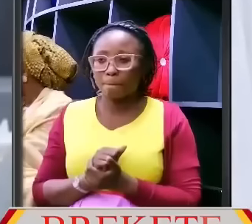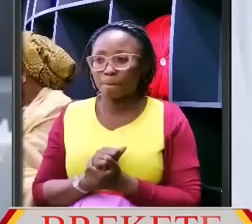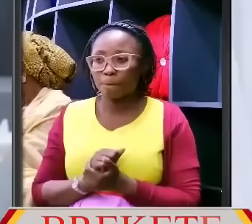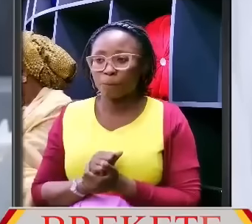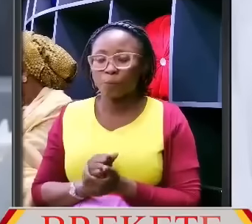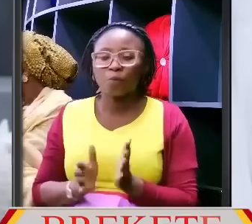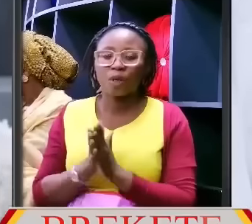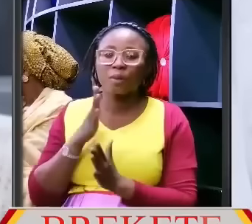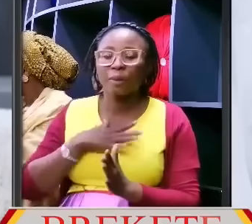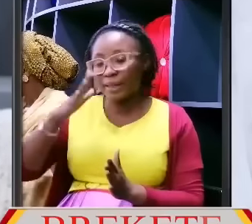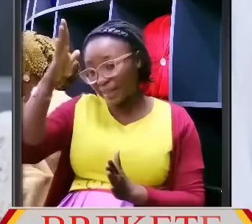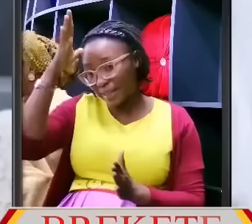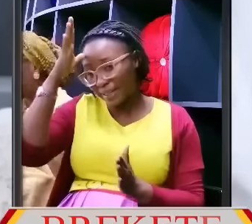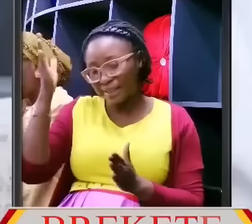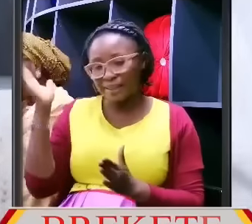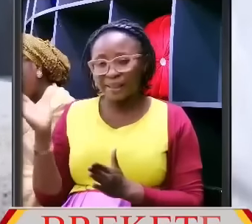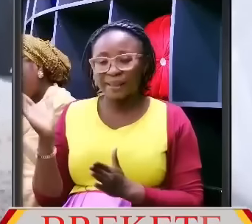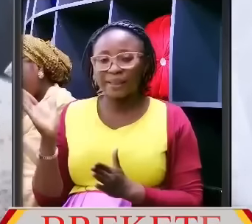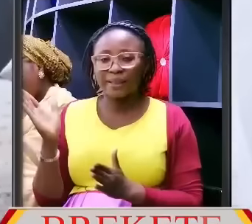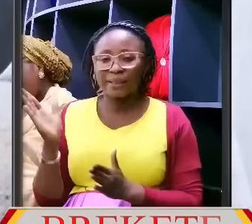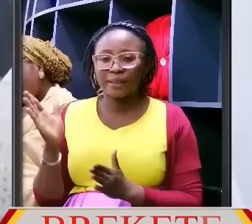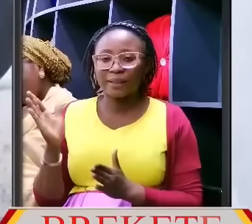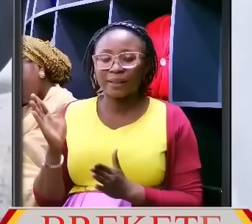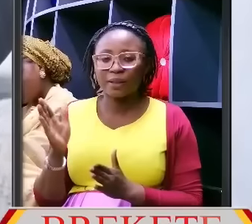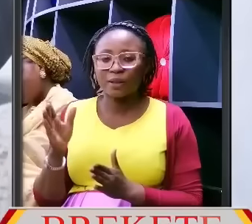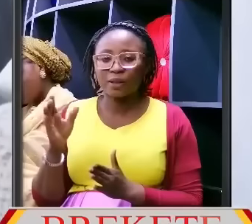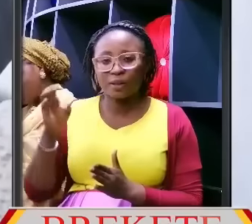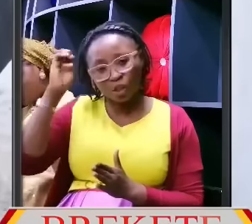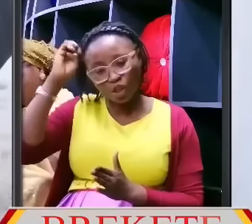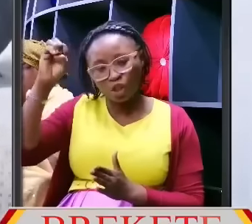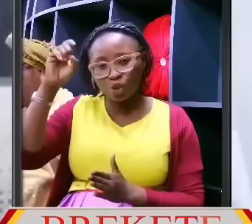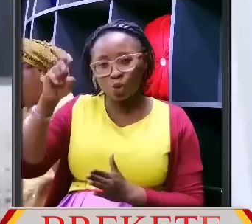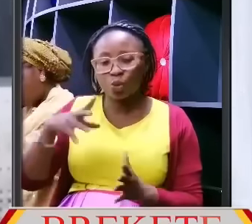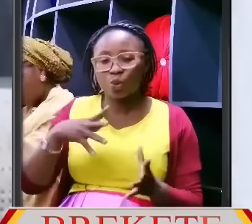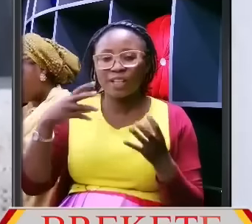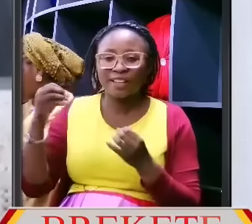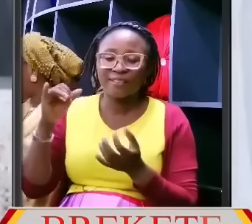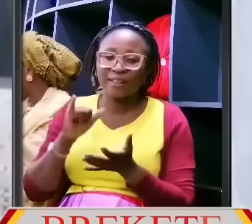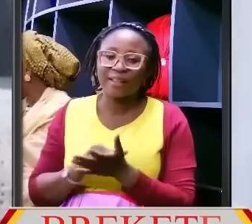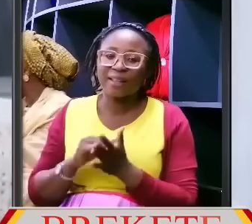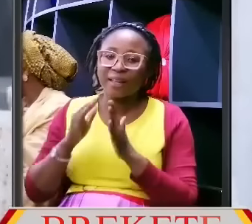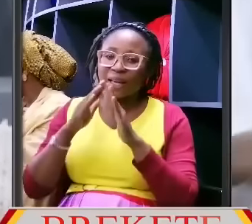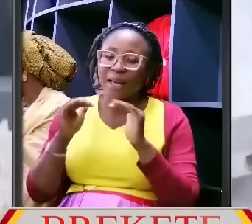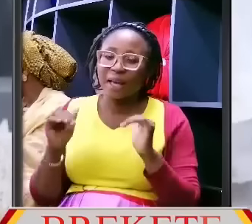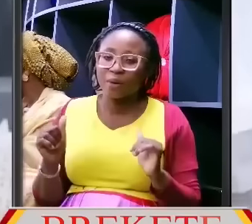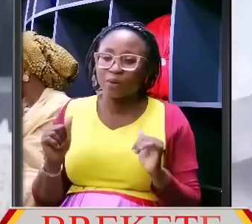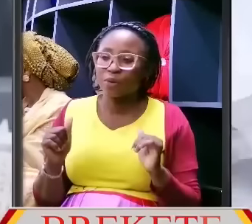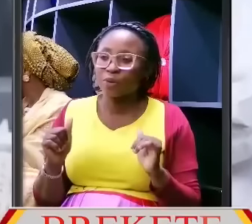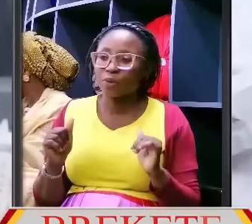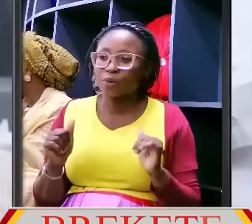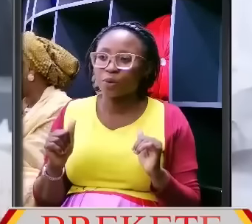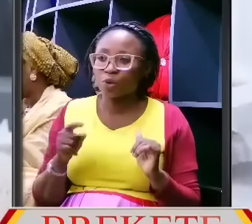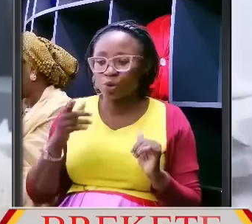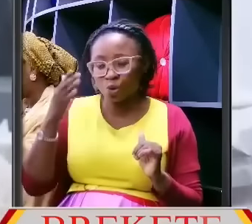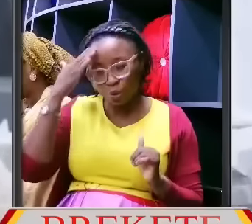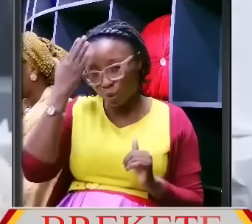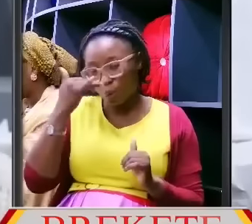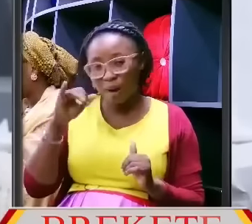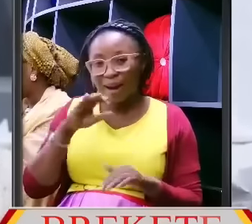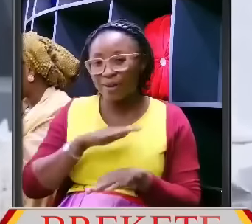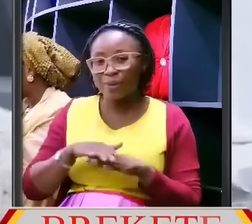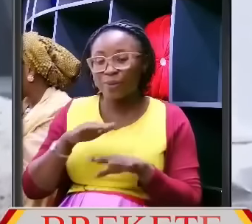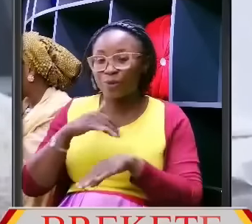Please ask my daddy here. Say, make he leave that house. Witness is day. You know why I no